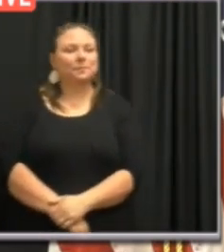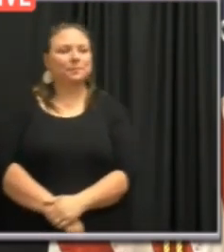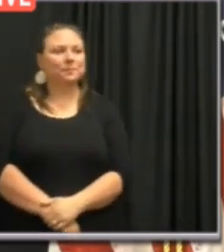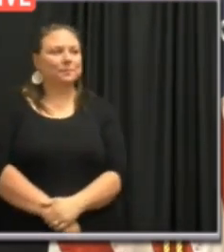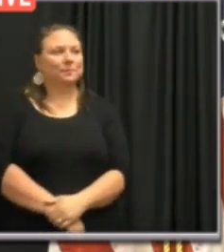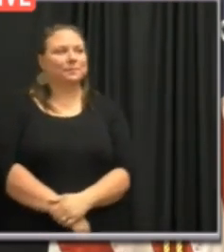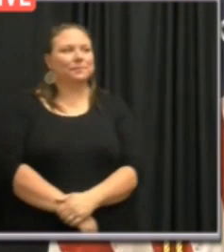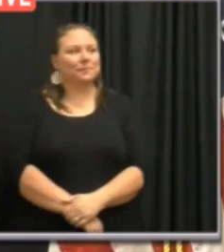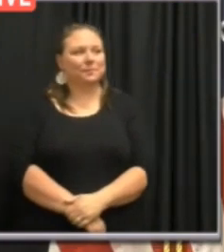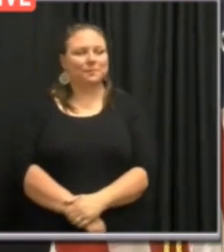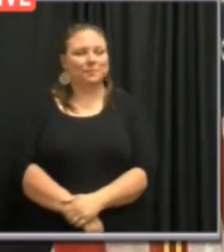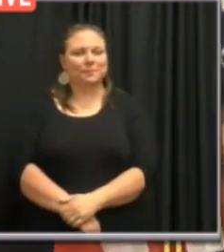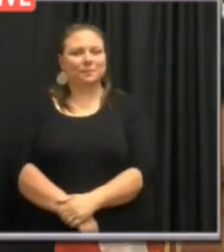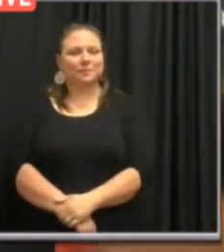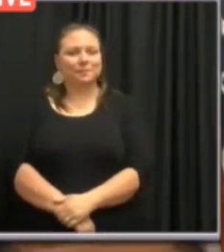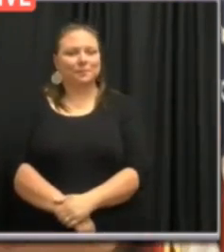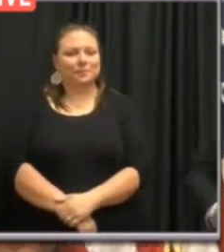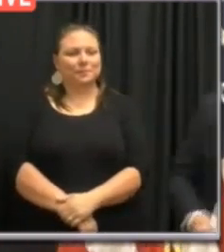Dr. Caldwell.